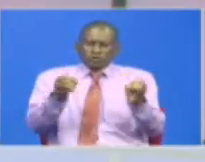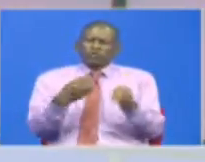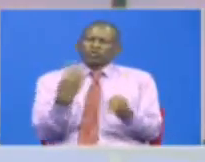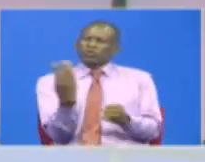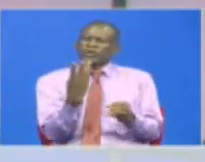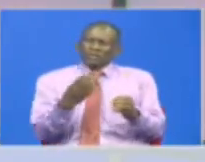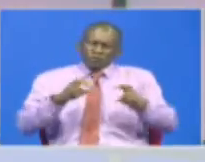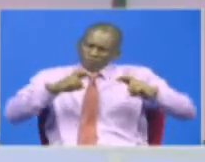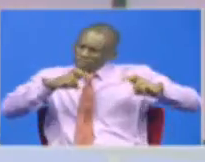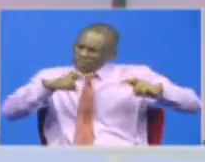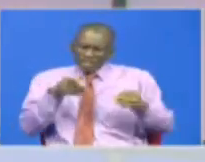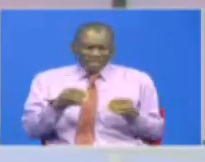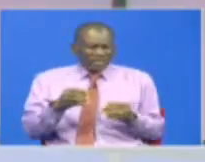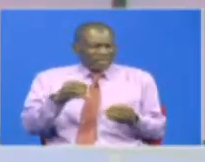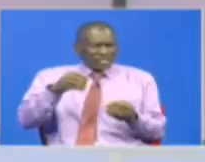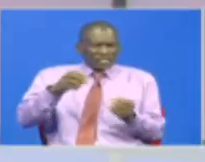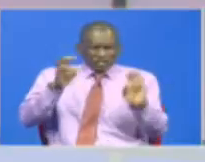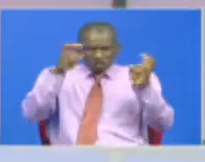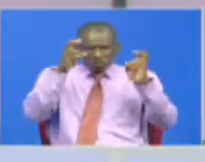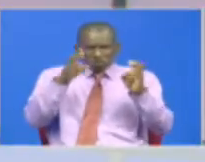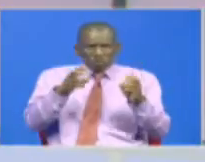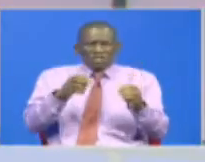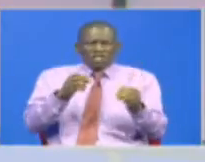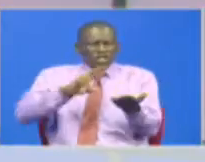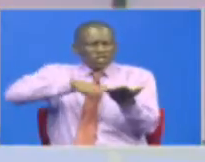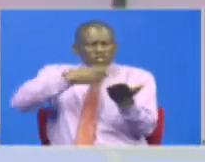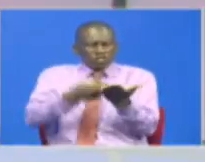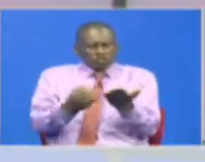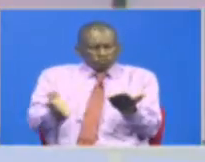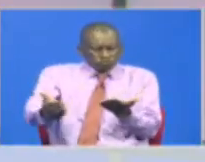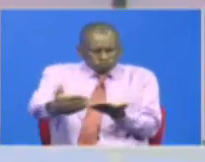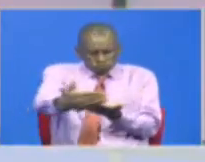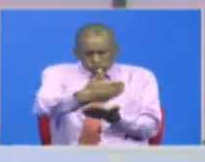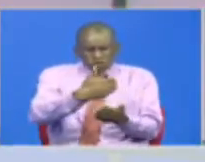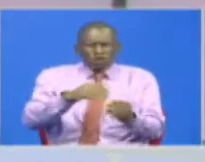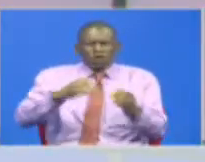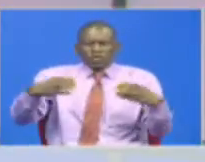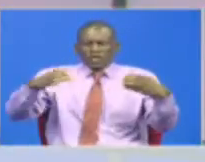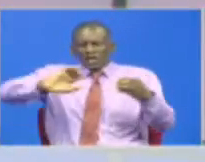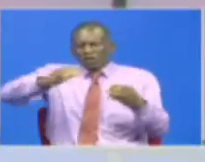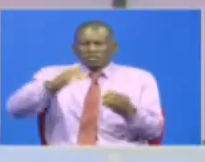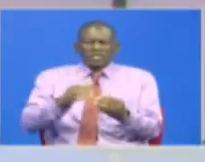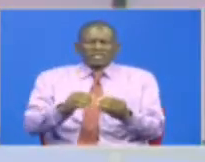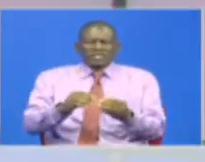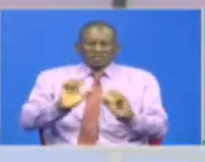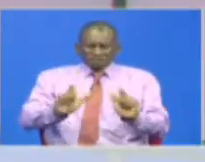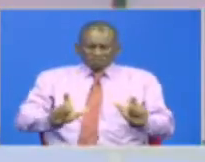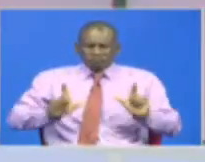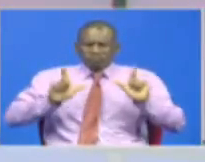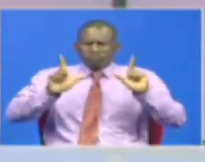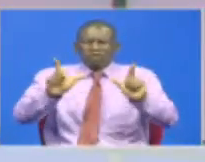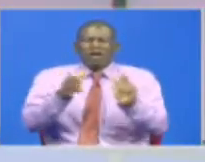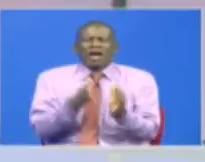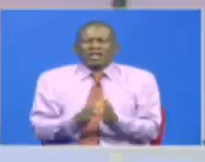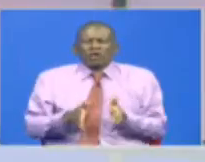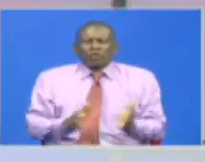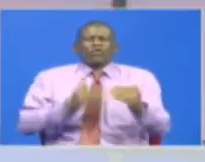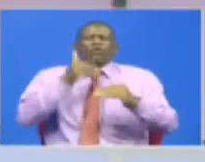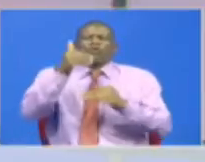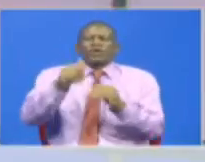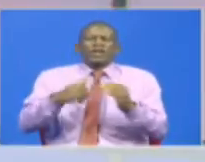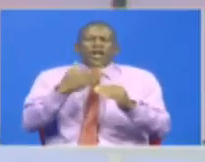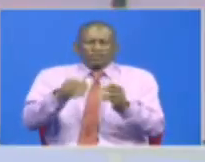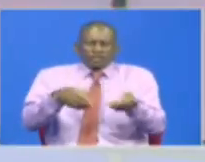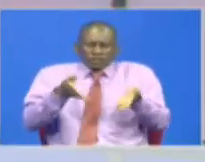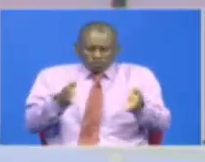at the aspect of own source revenue generation in the county's conditional grants and the way forward after today's adjournment